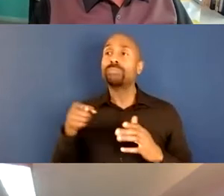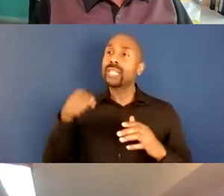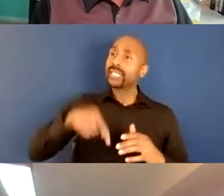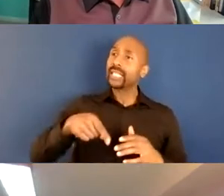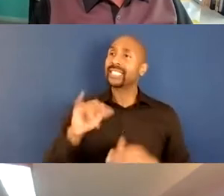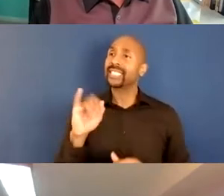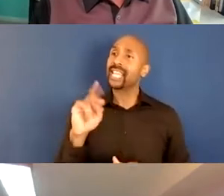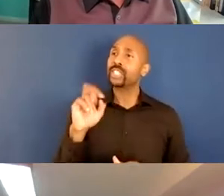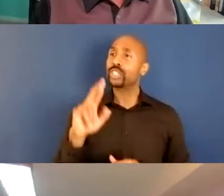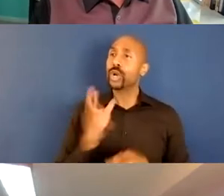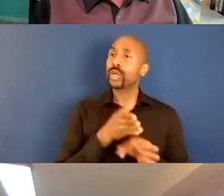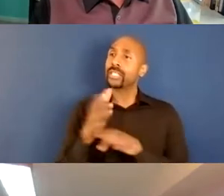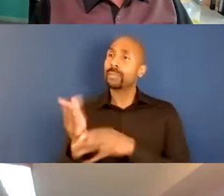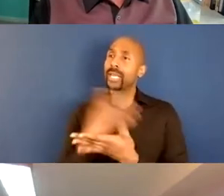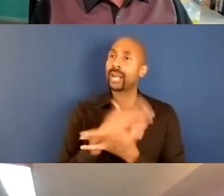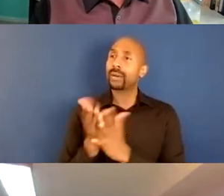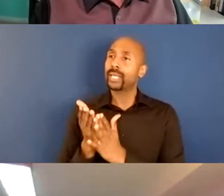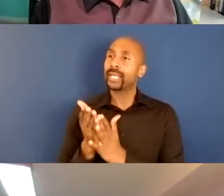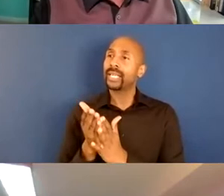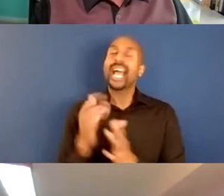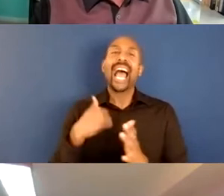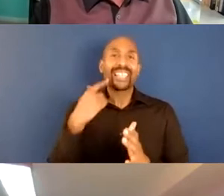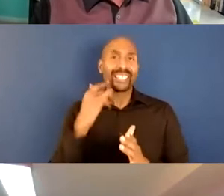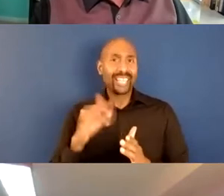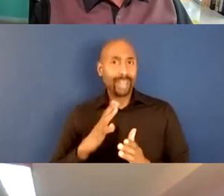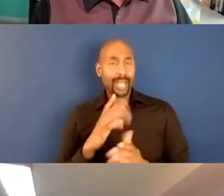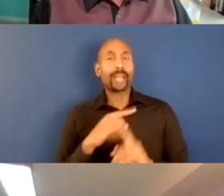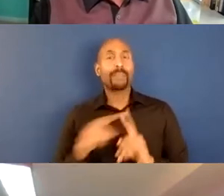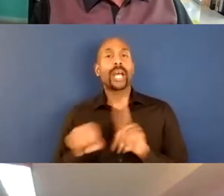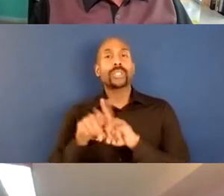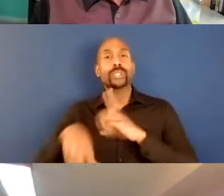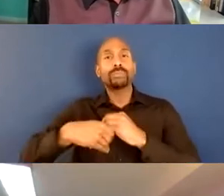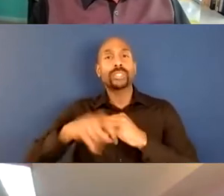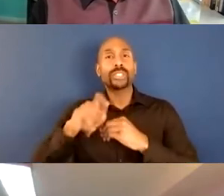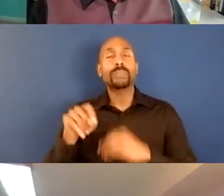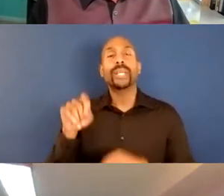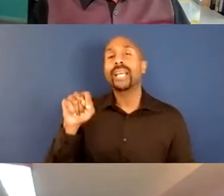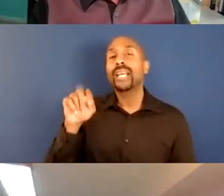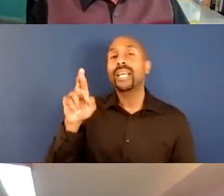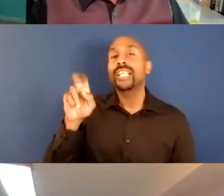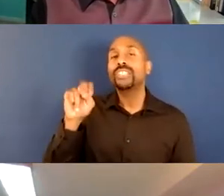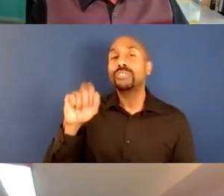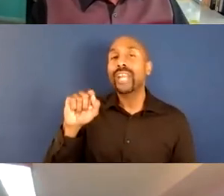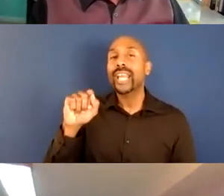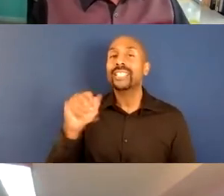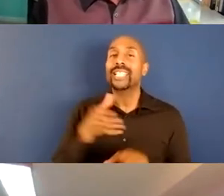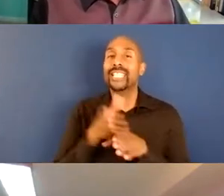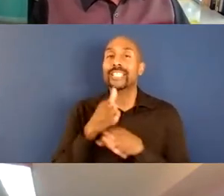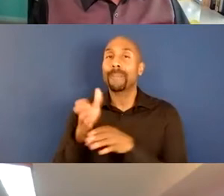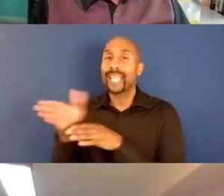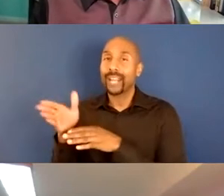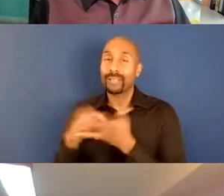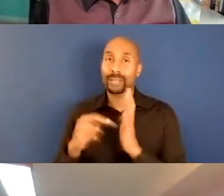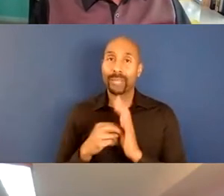fact, transdisciplinary, that restructures our knowing based on how we decide to